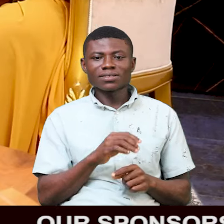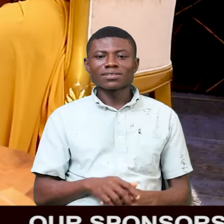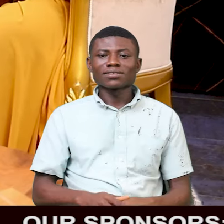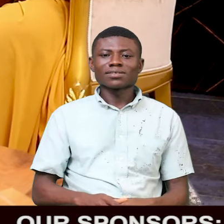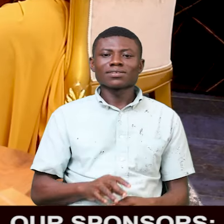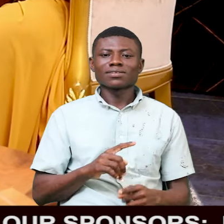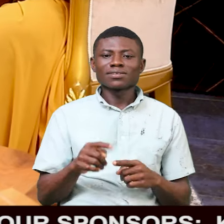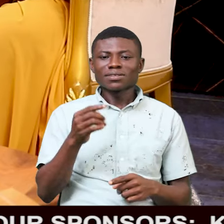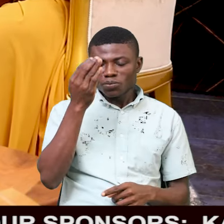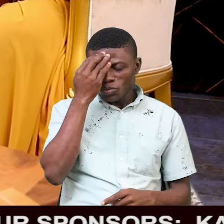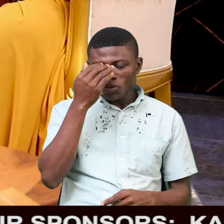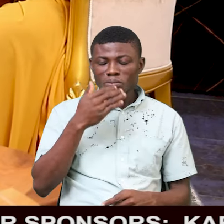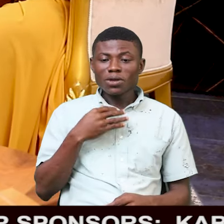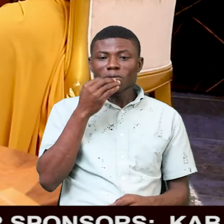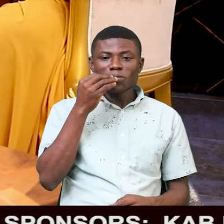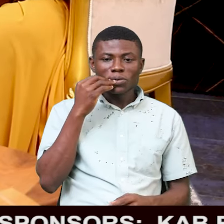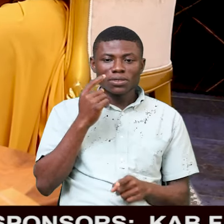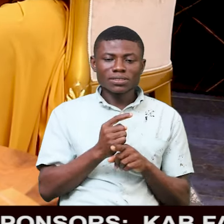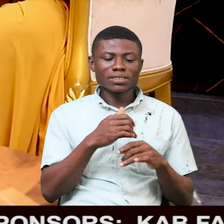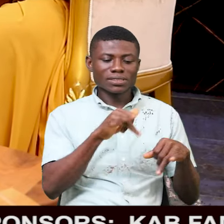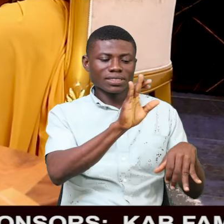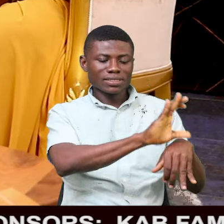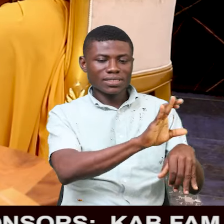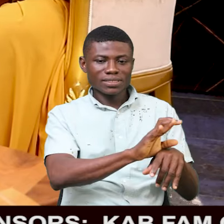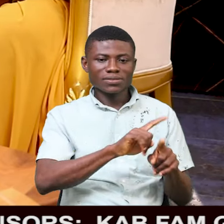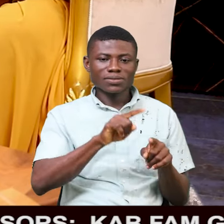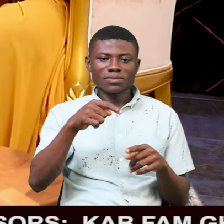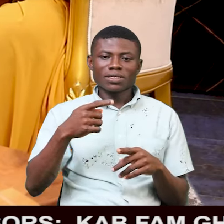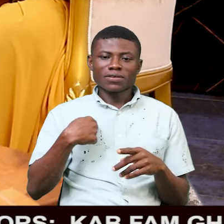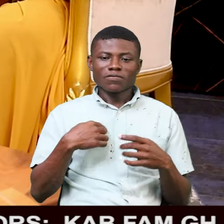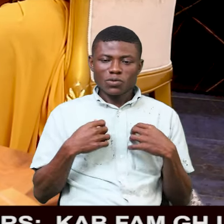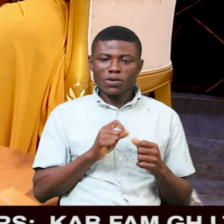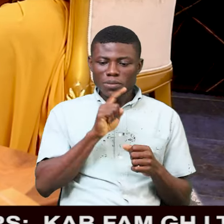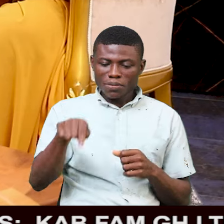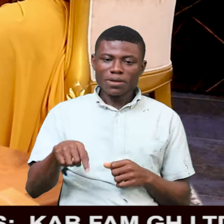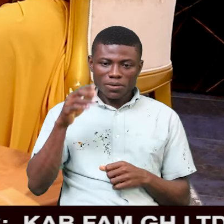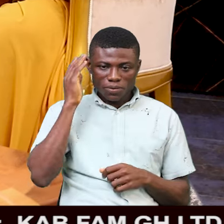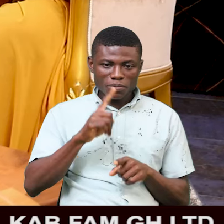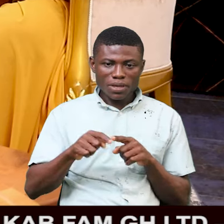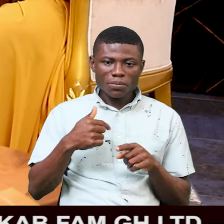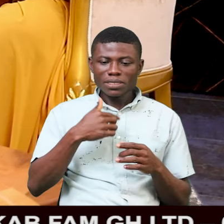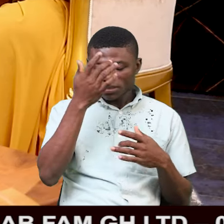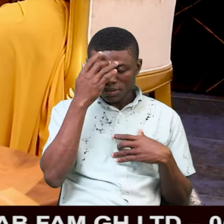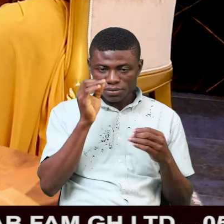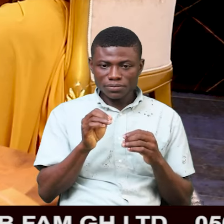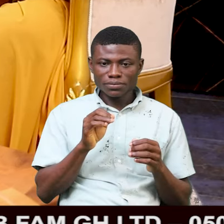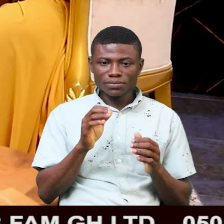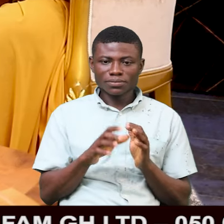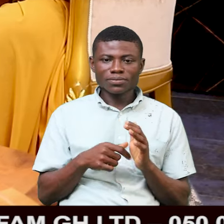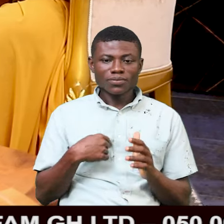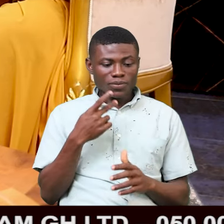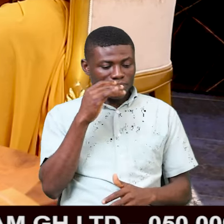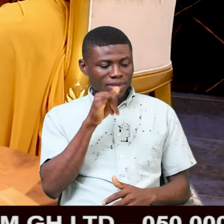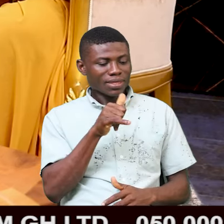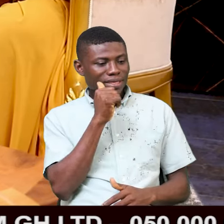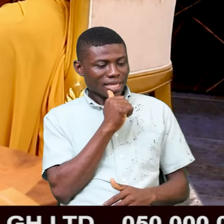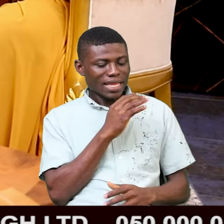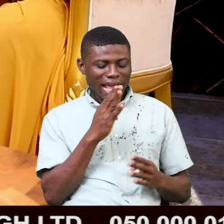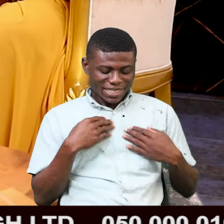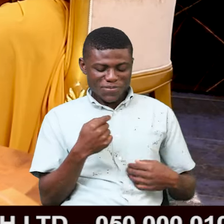out. Me ne mo baby, I'm feeling bad. Odi etna asoda. Me who told me? You should not hear me. The whole name who say girl,